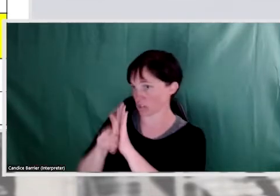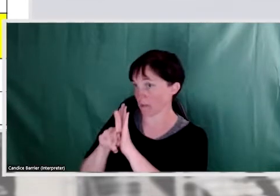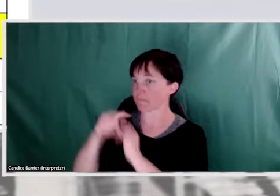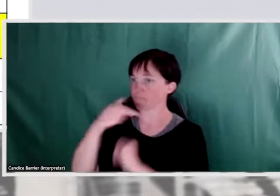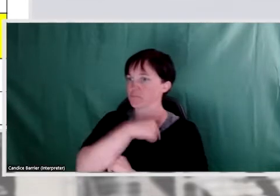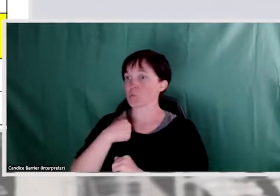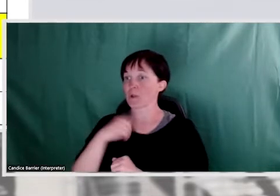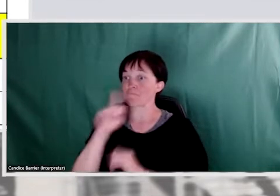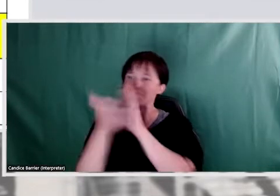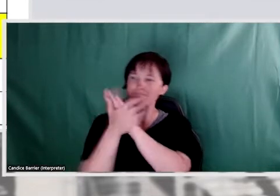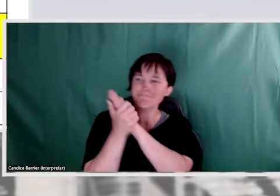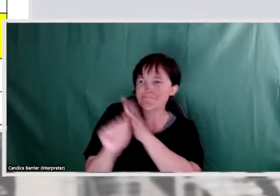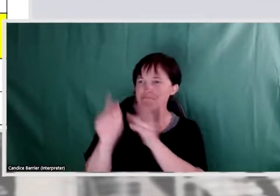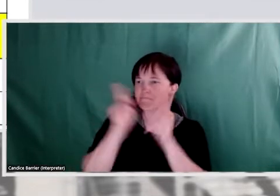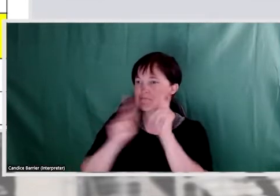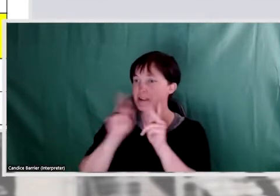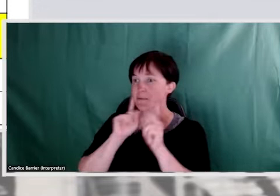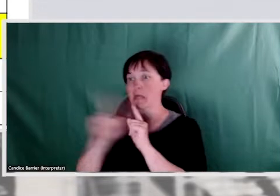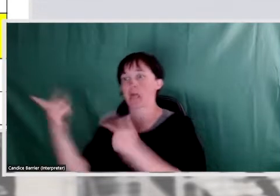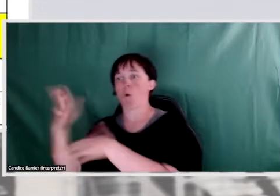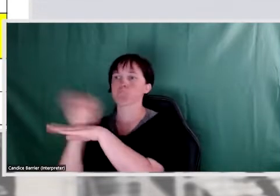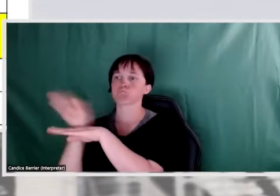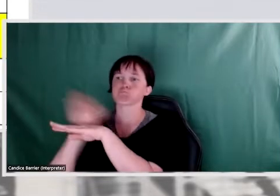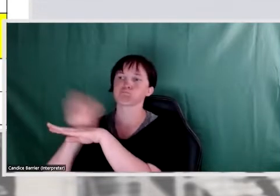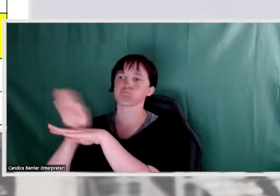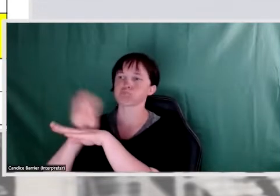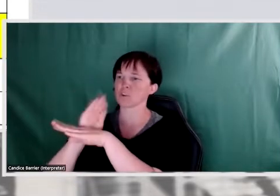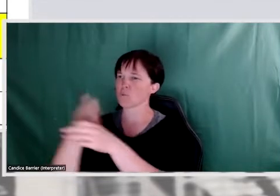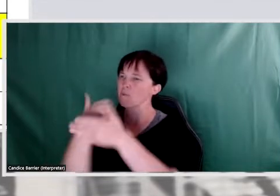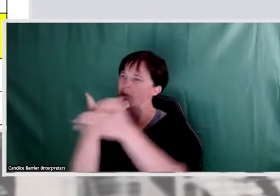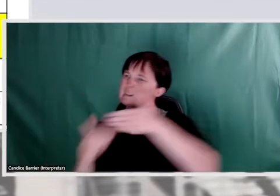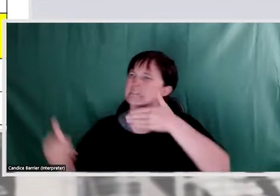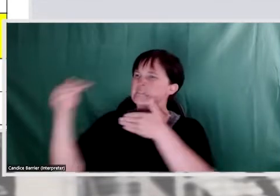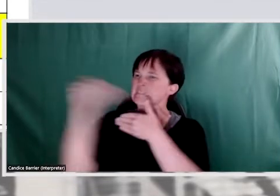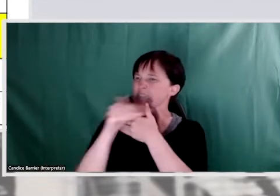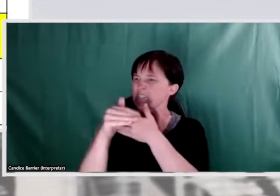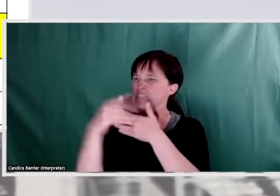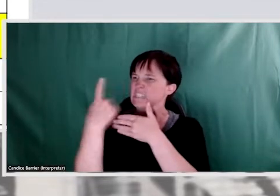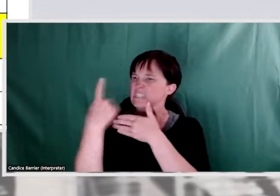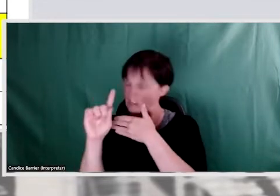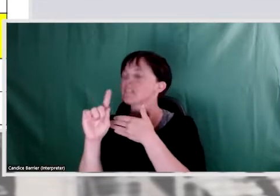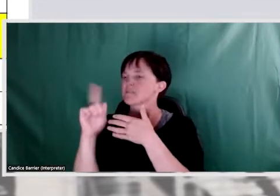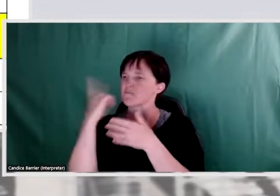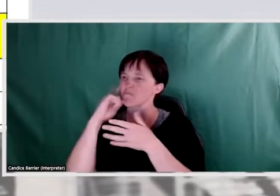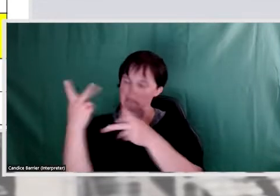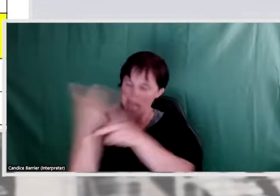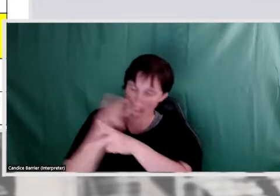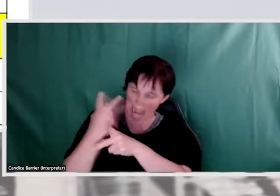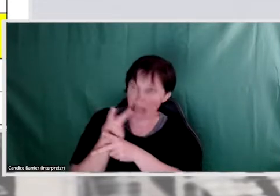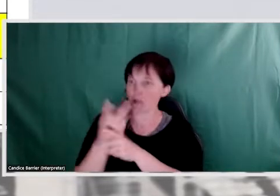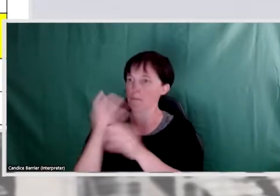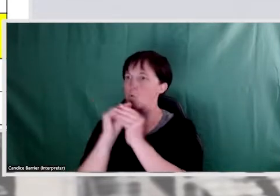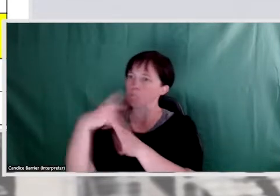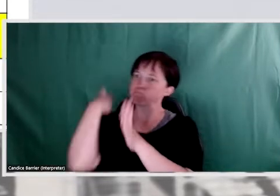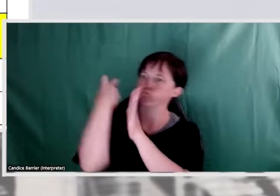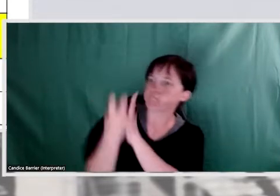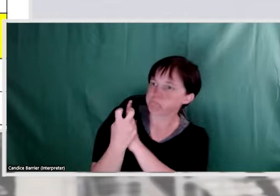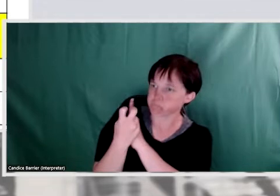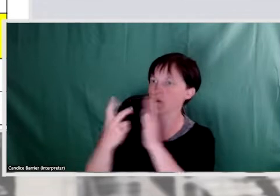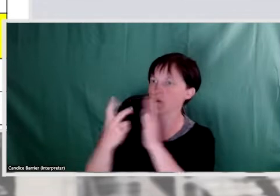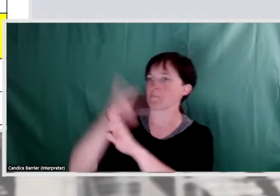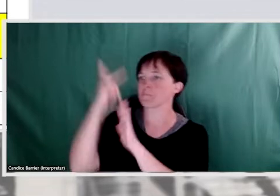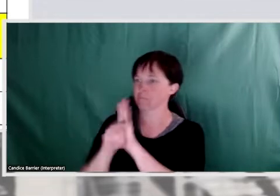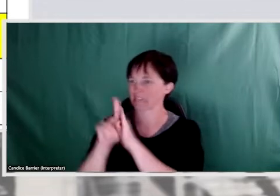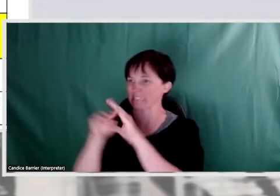really talented people, but they're also really busy. We want to move beyond just kind of back of the envelope calculations and get into a real project plan at this stage in